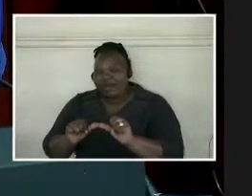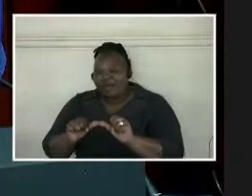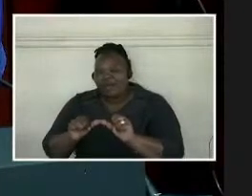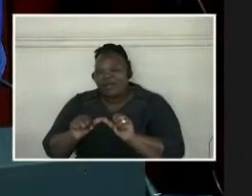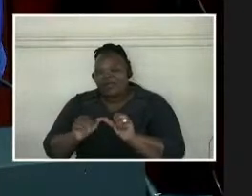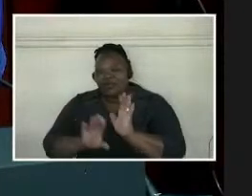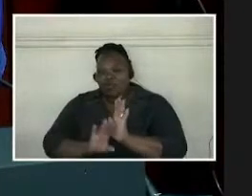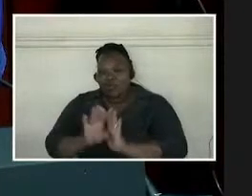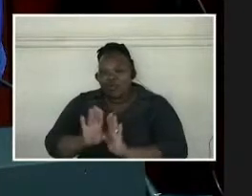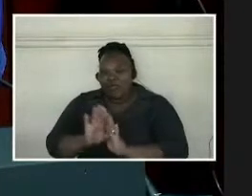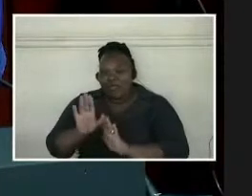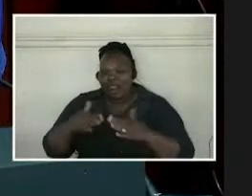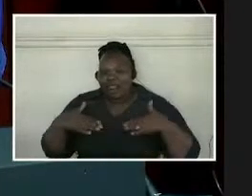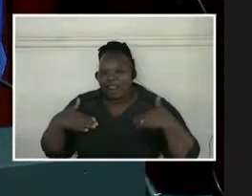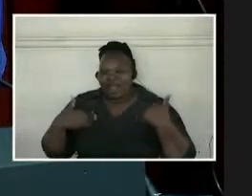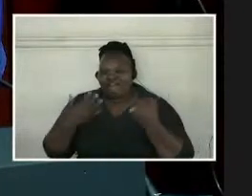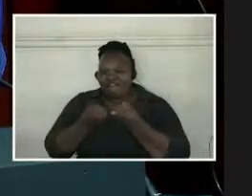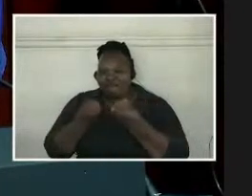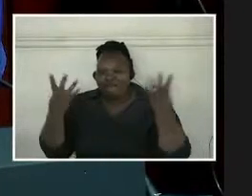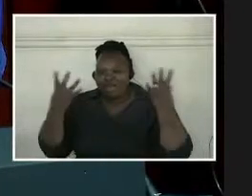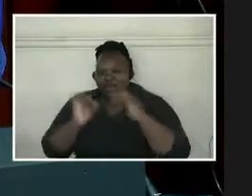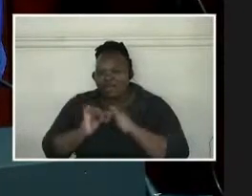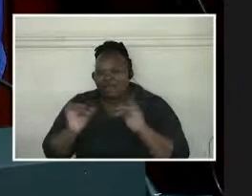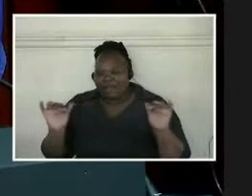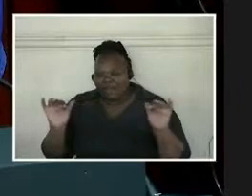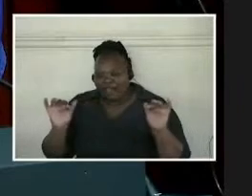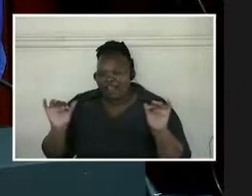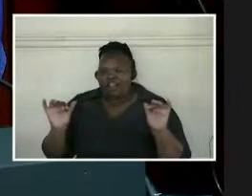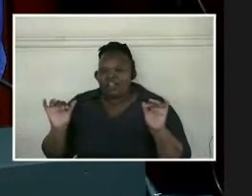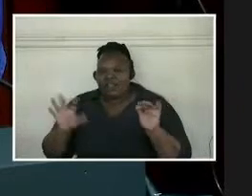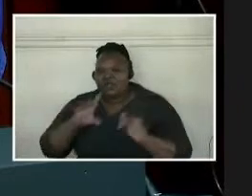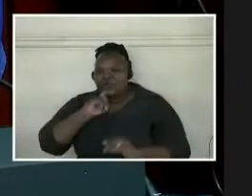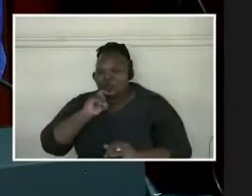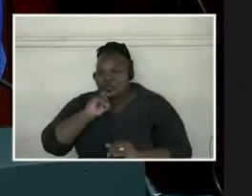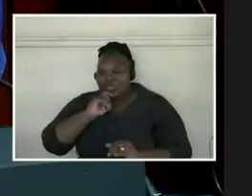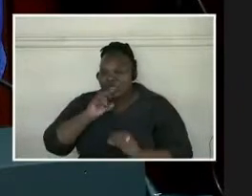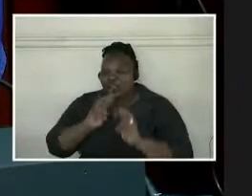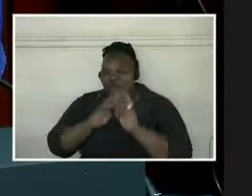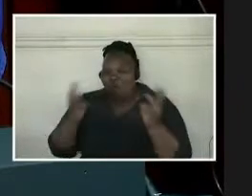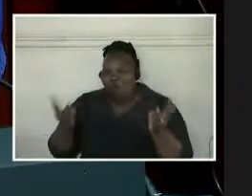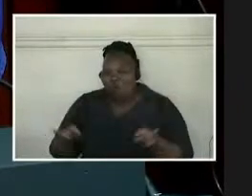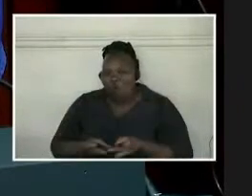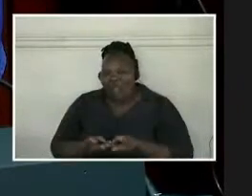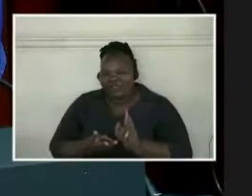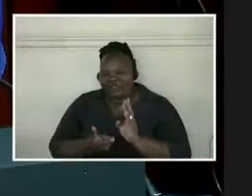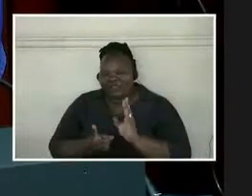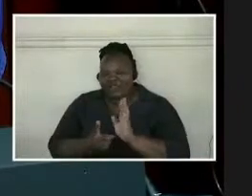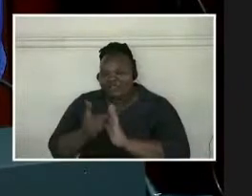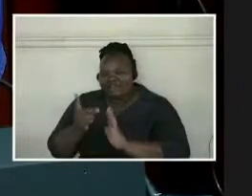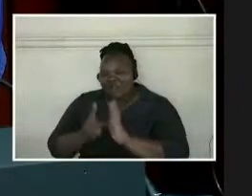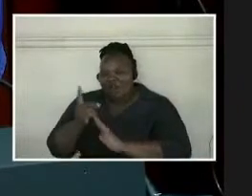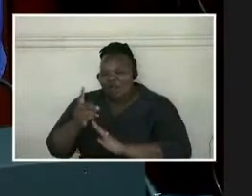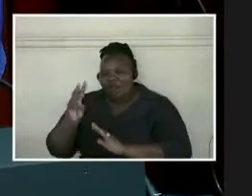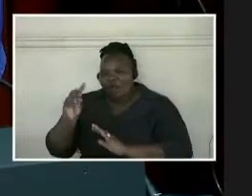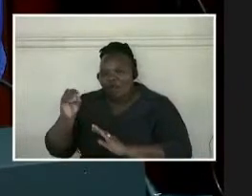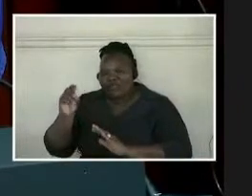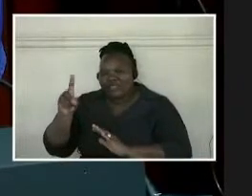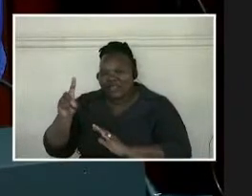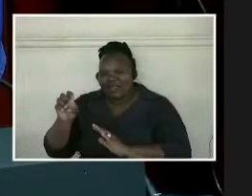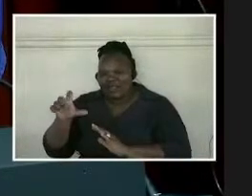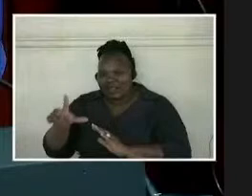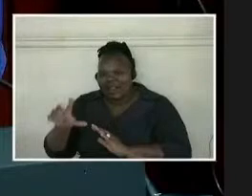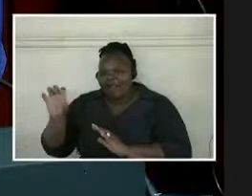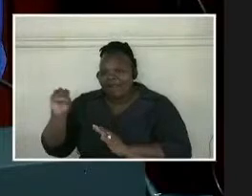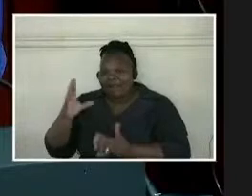of improving the lives of many in our sector using the word-based development model ours is to ensure